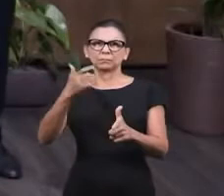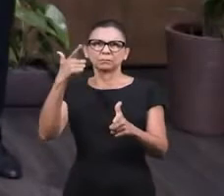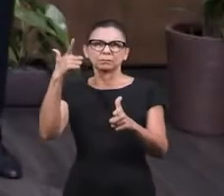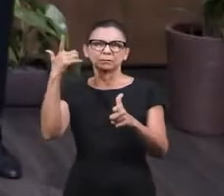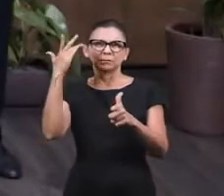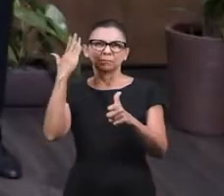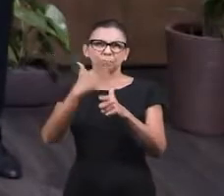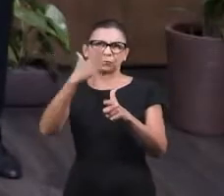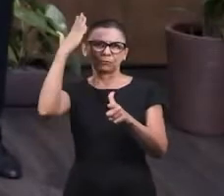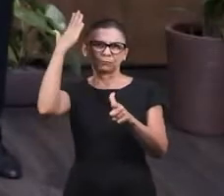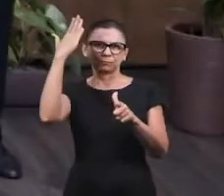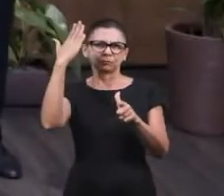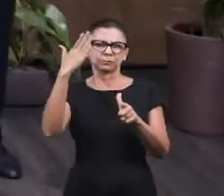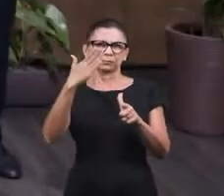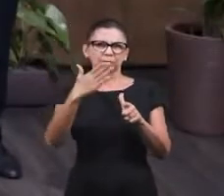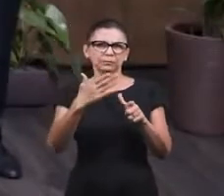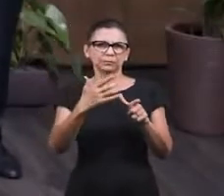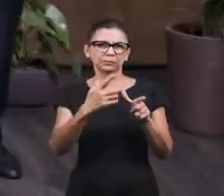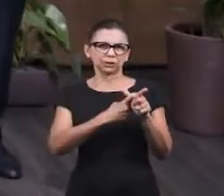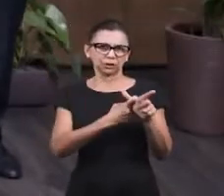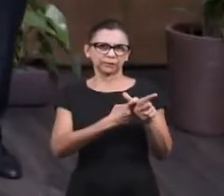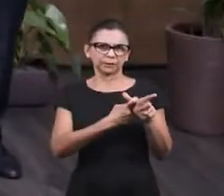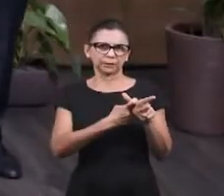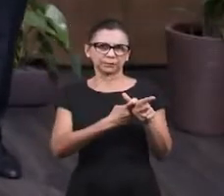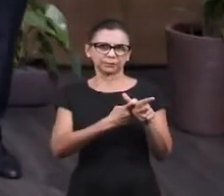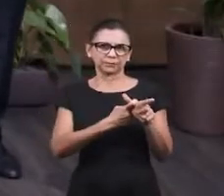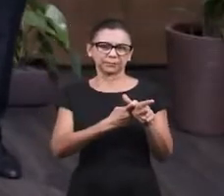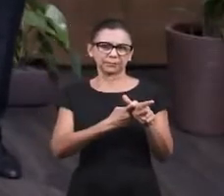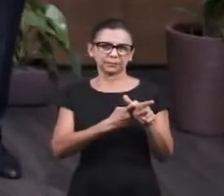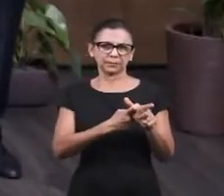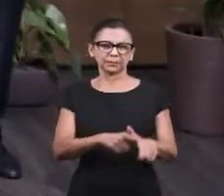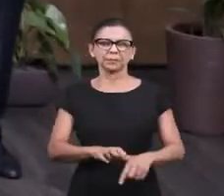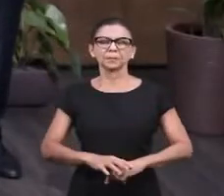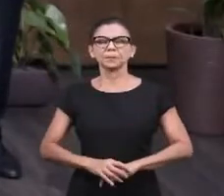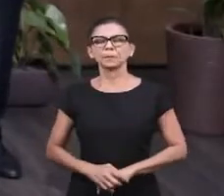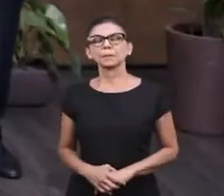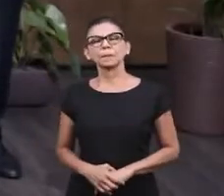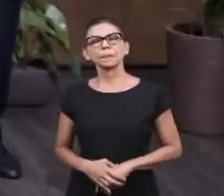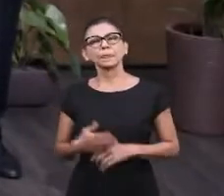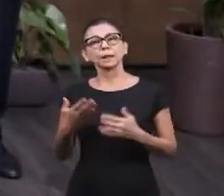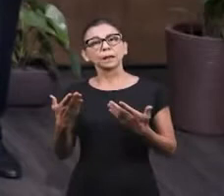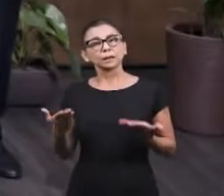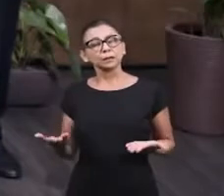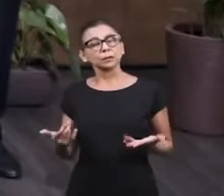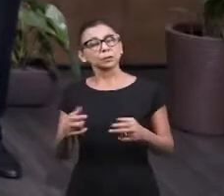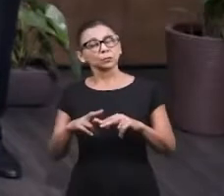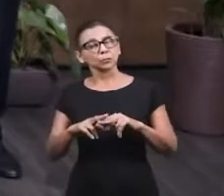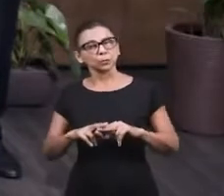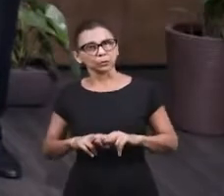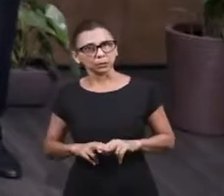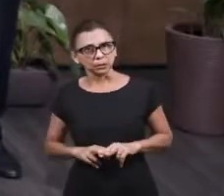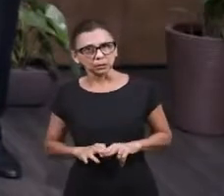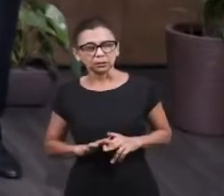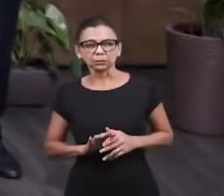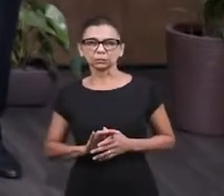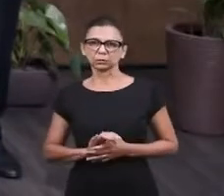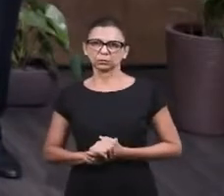And that's why before the sacrifice made by Jesus, man should live